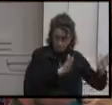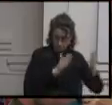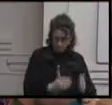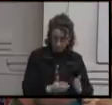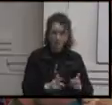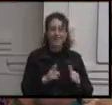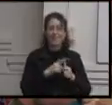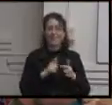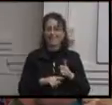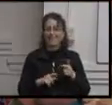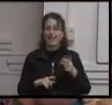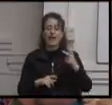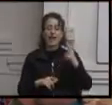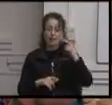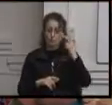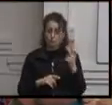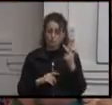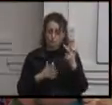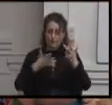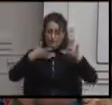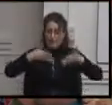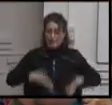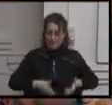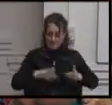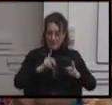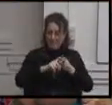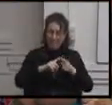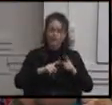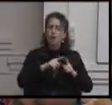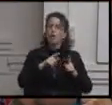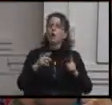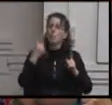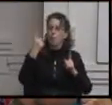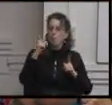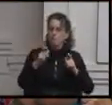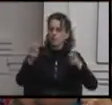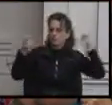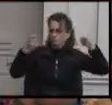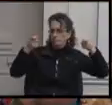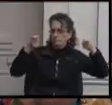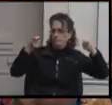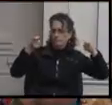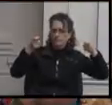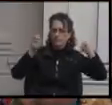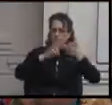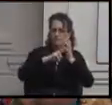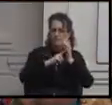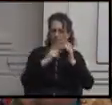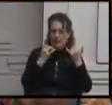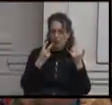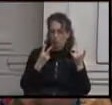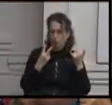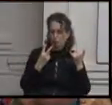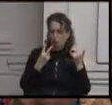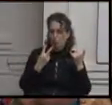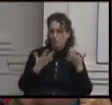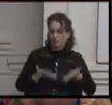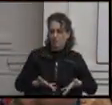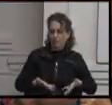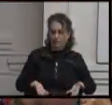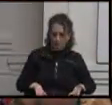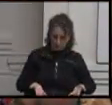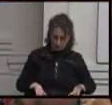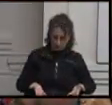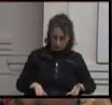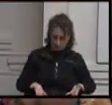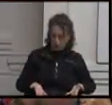6 to produce that. So at the best, they're going to save your lives, hopefully save your lives,